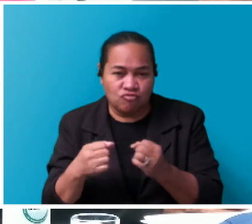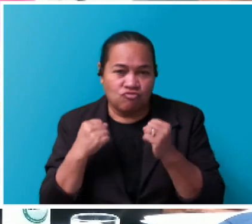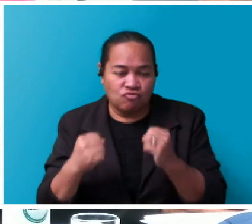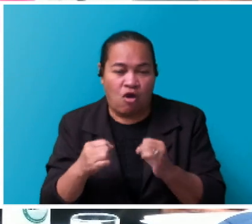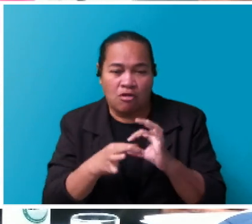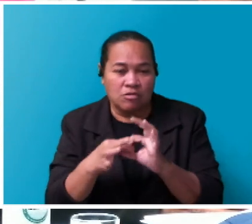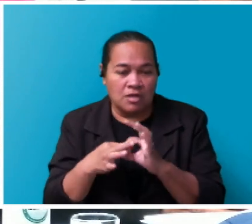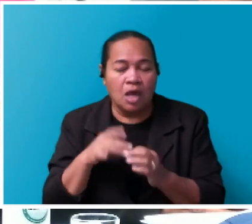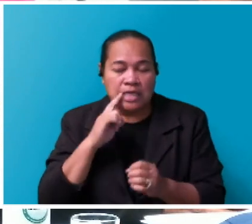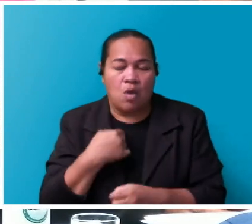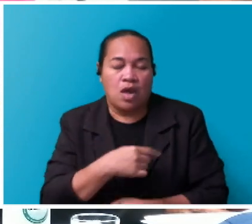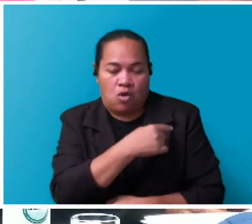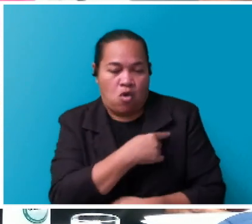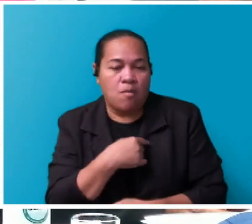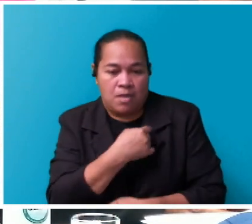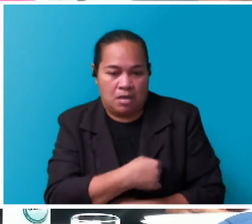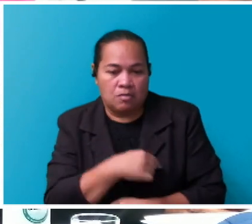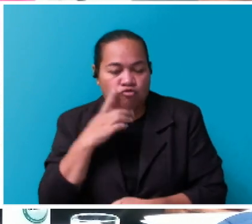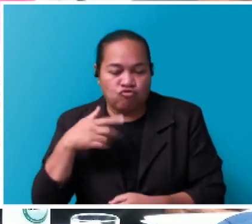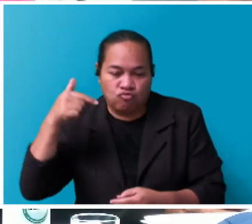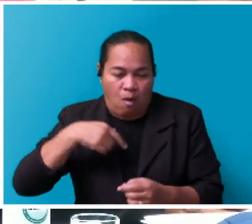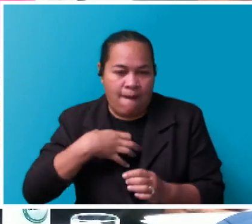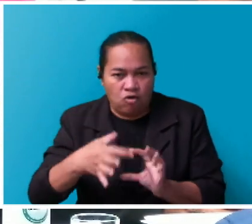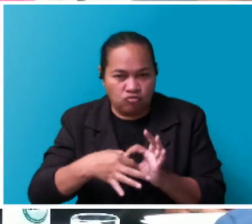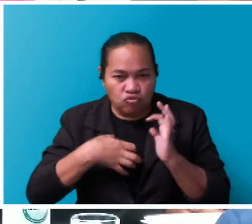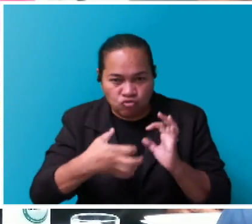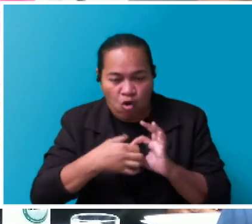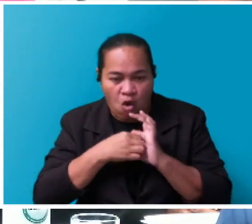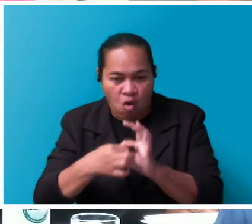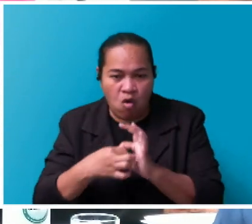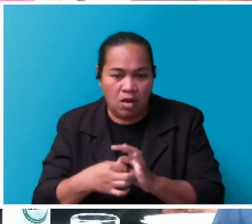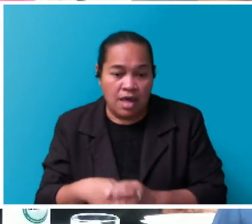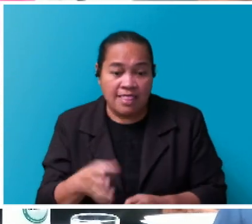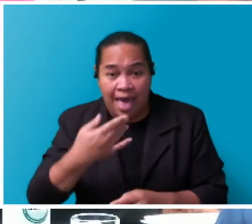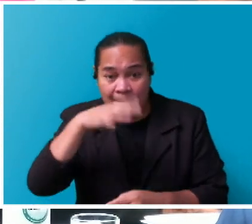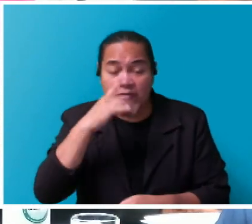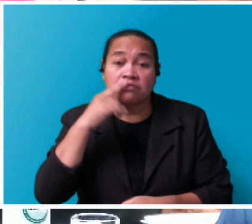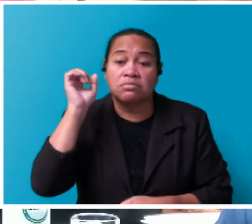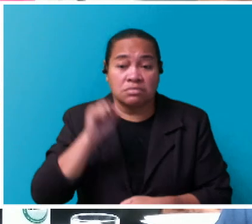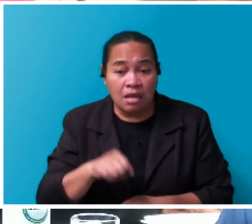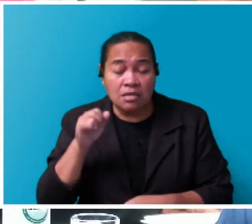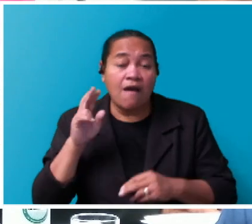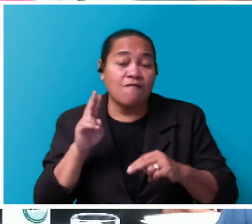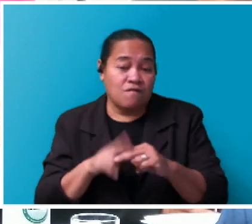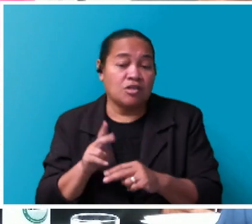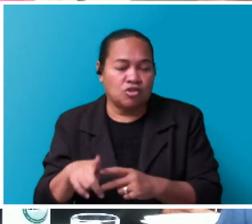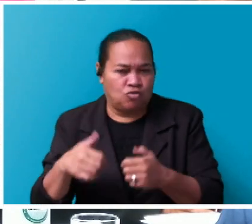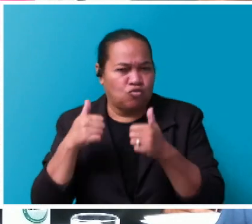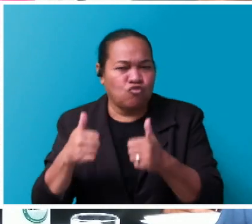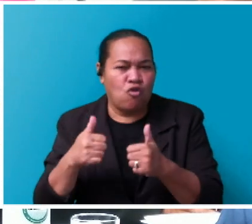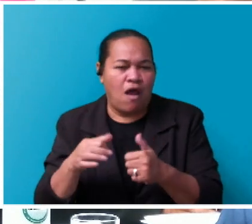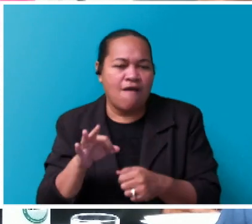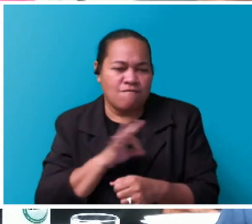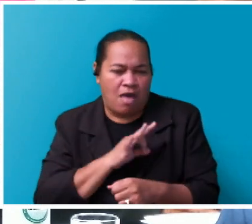a commitment to deepening trade cooperation. Ambassador Greer acknowledged Fiji as a good faith